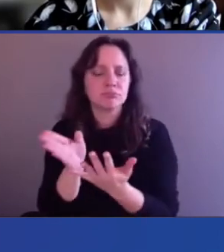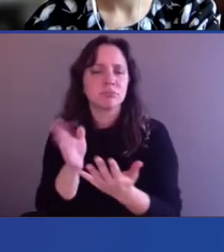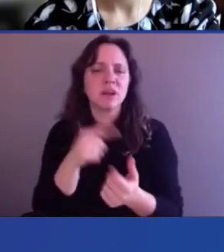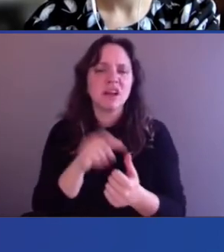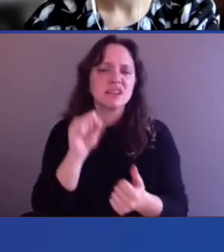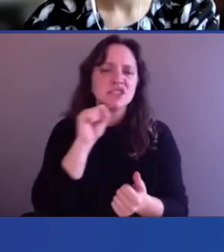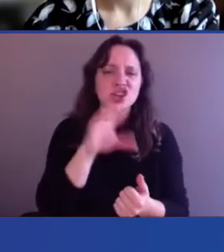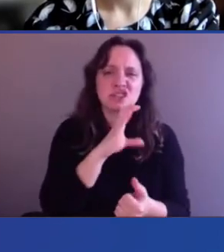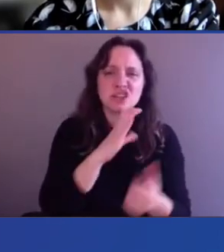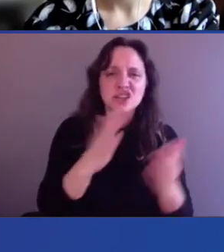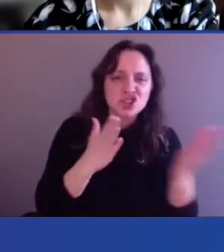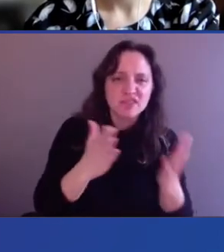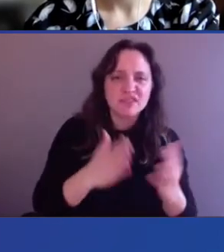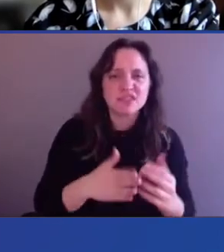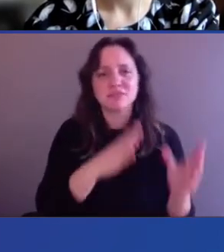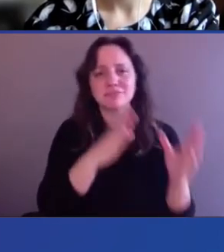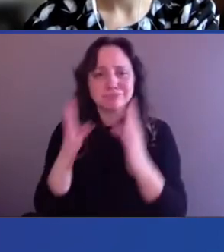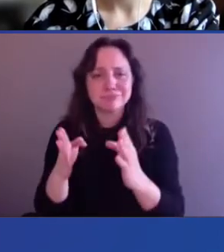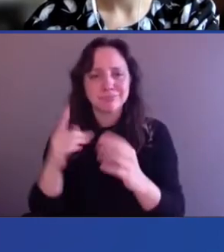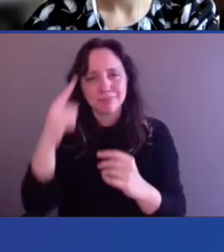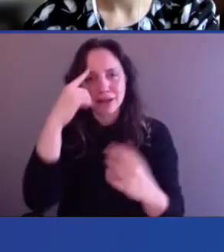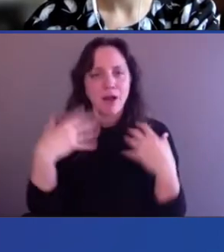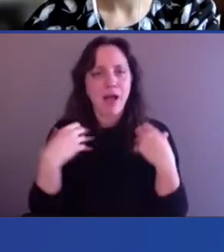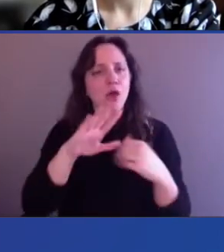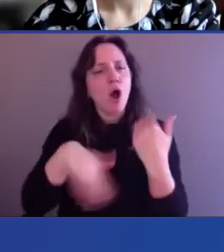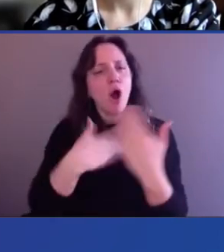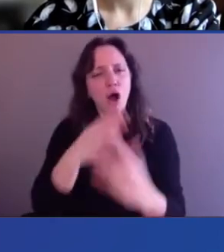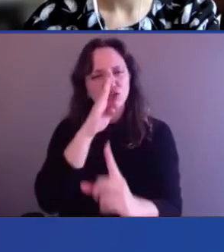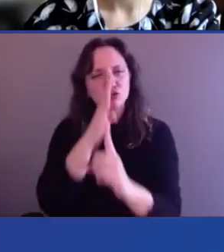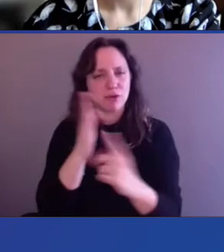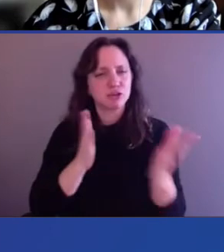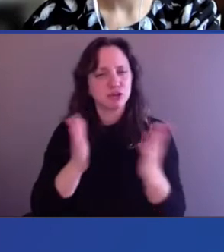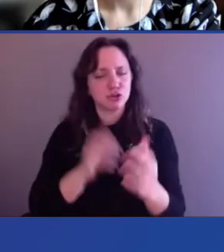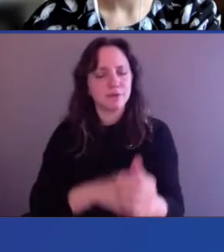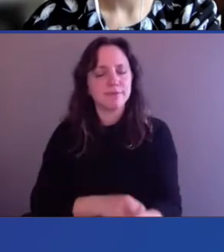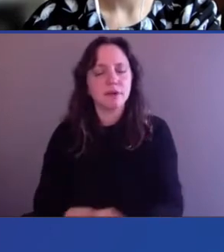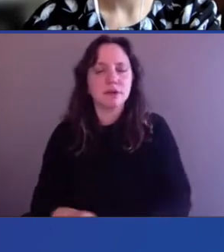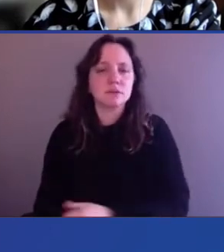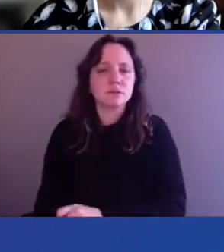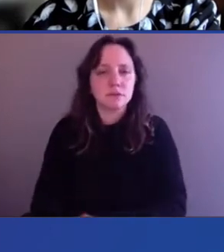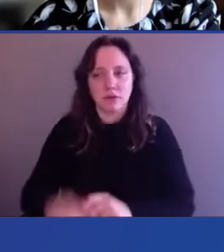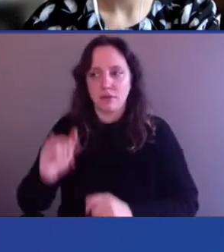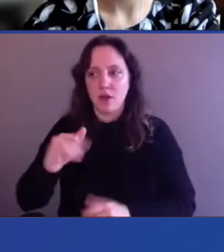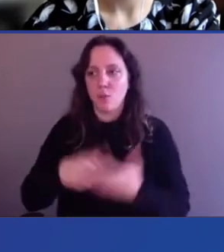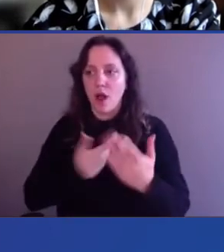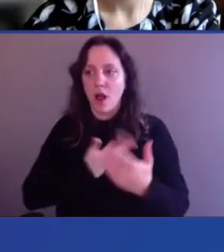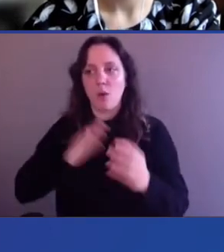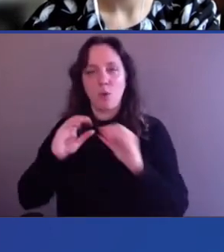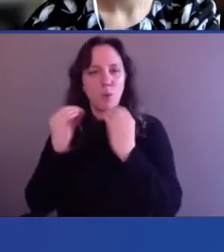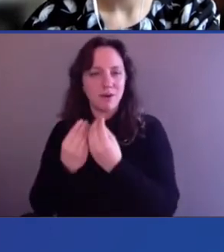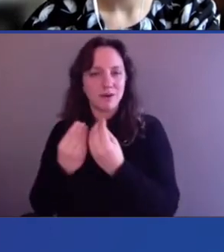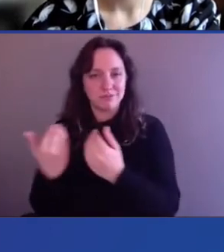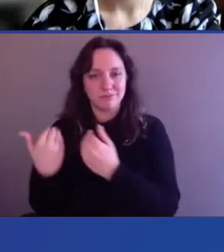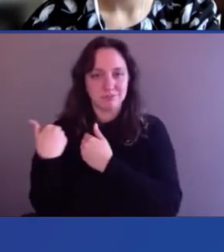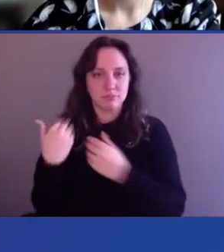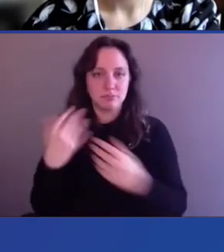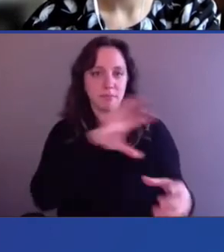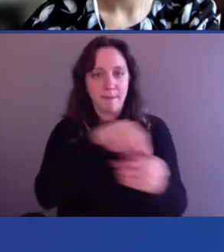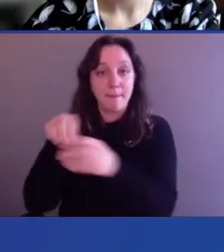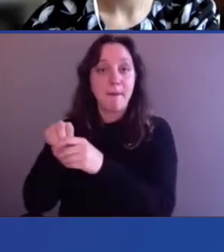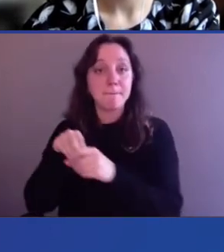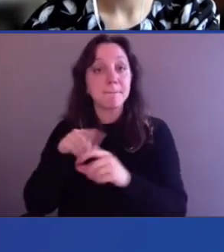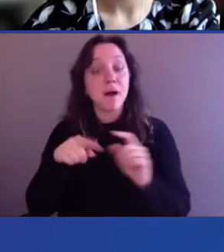services, everything that's needed by our communities. Our community organizations are doing it. But I do want to say